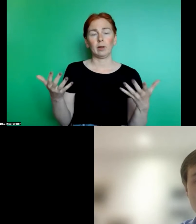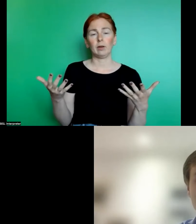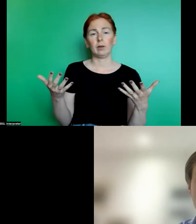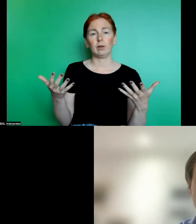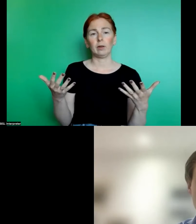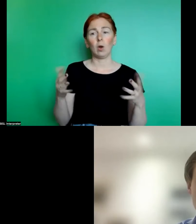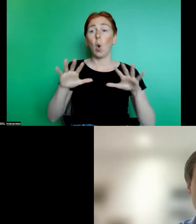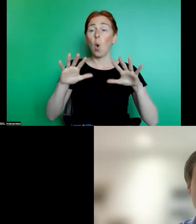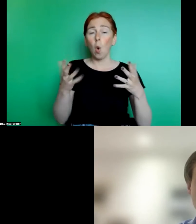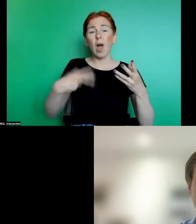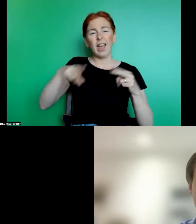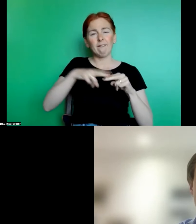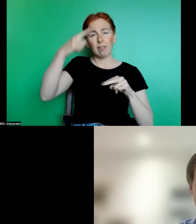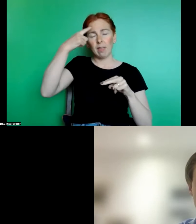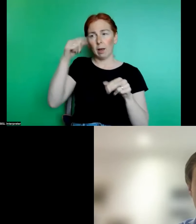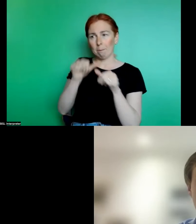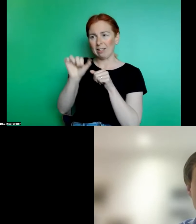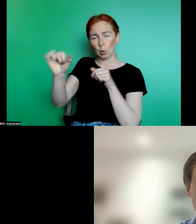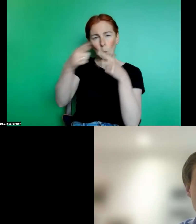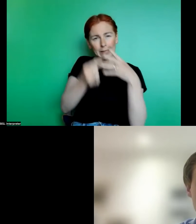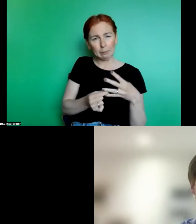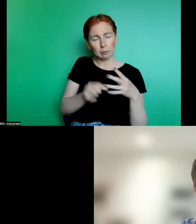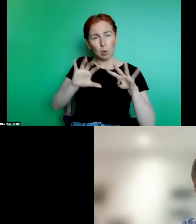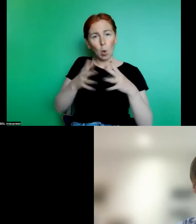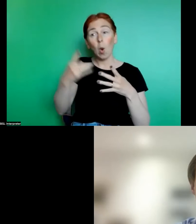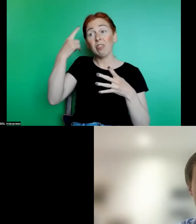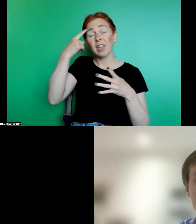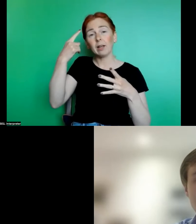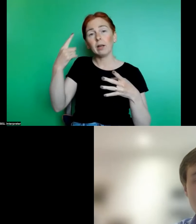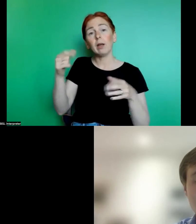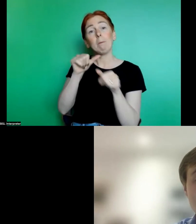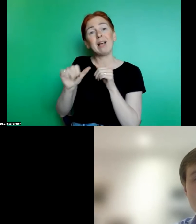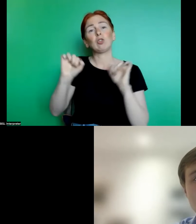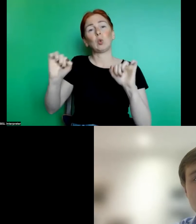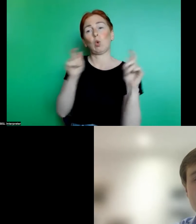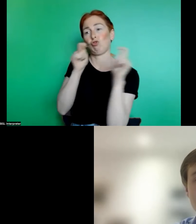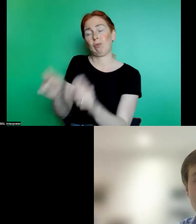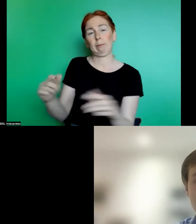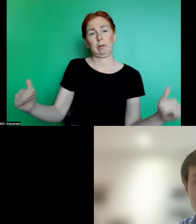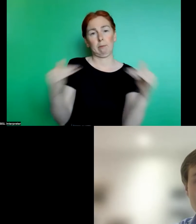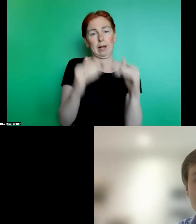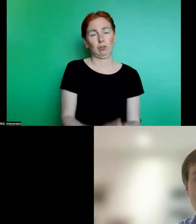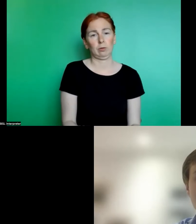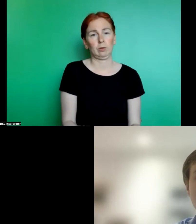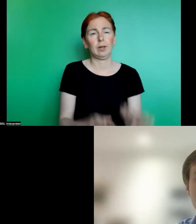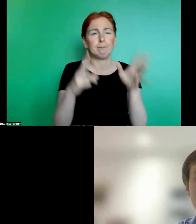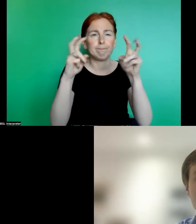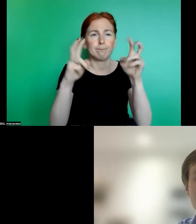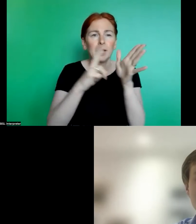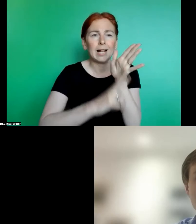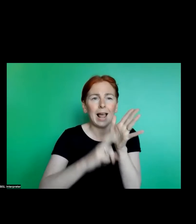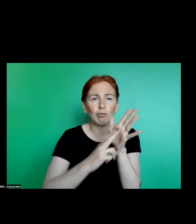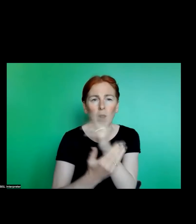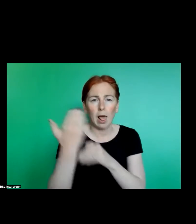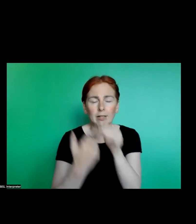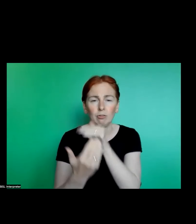to your treatment at the time. And in a natural history study, we're much more interested not only in looking after you as an individual, but also